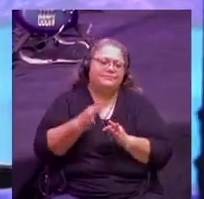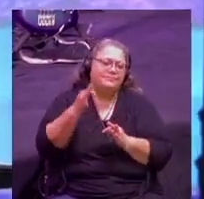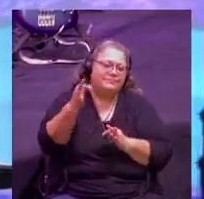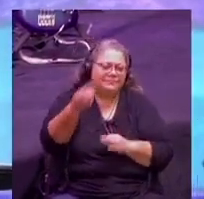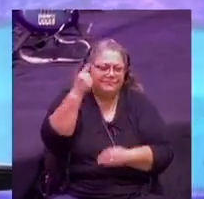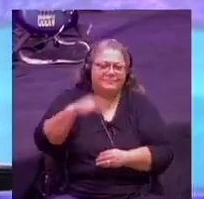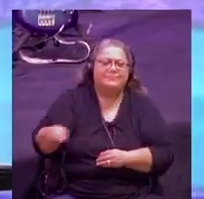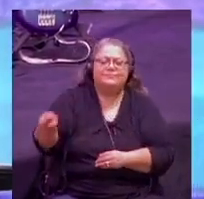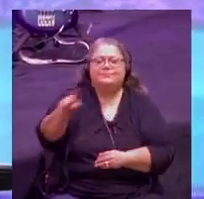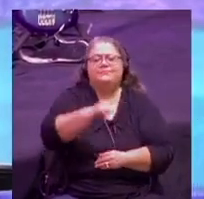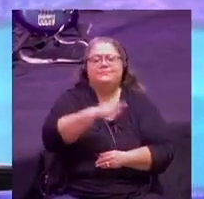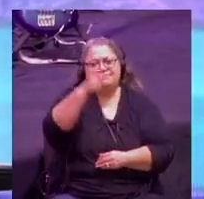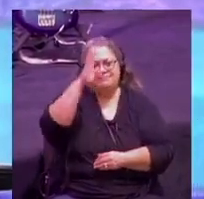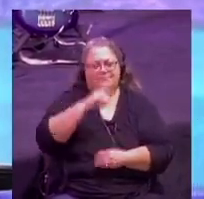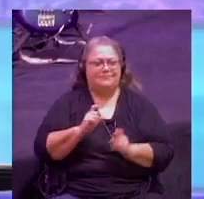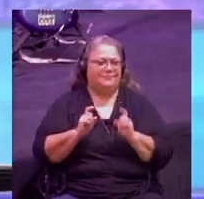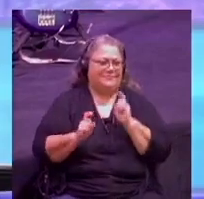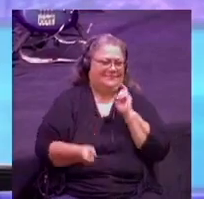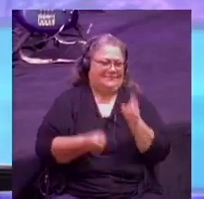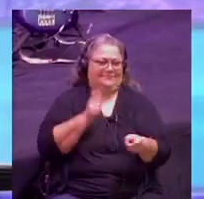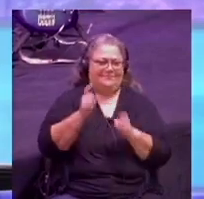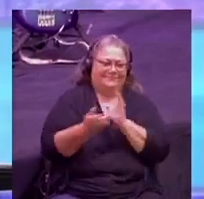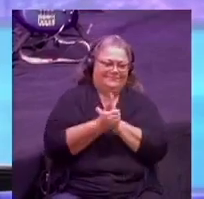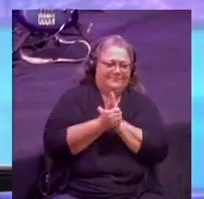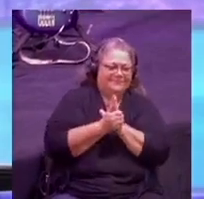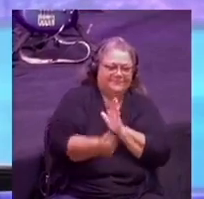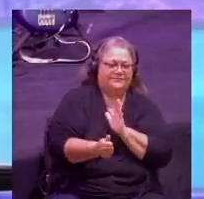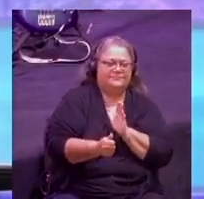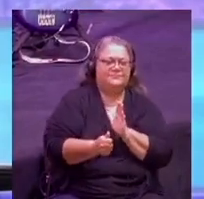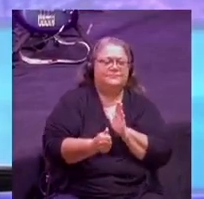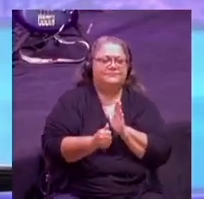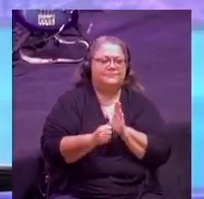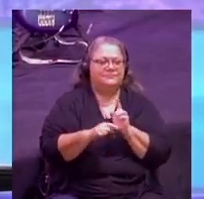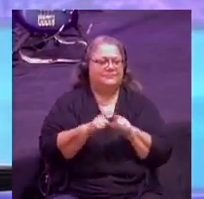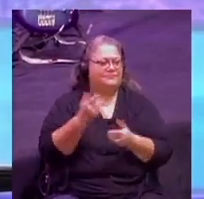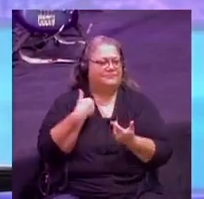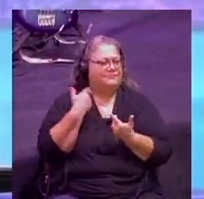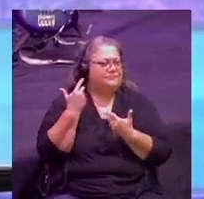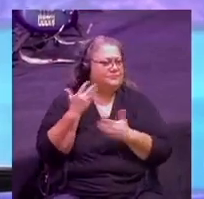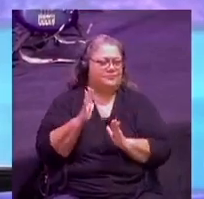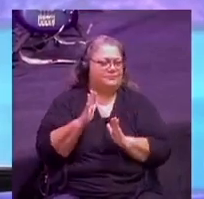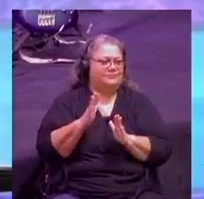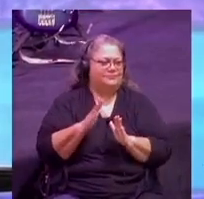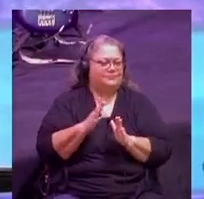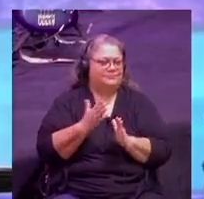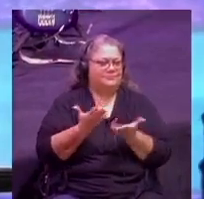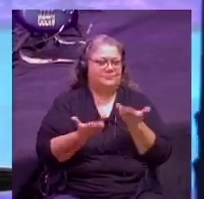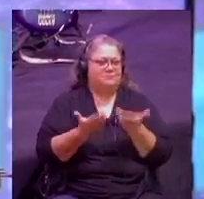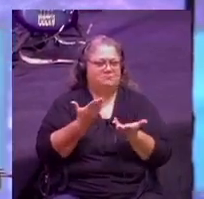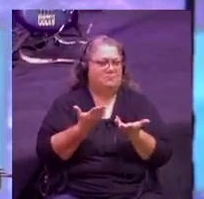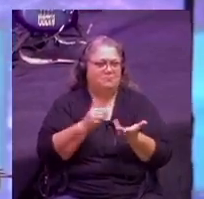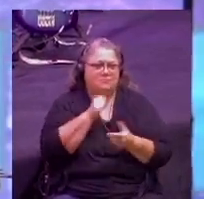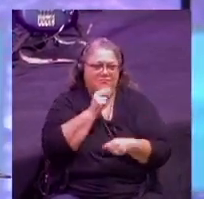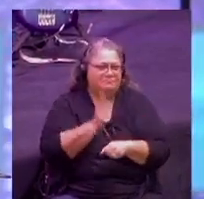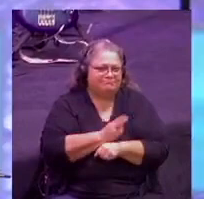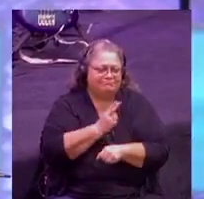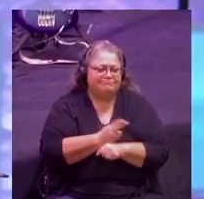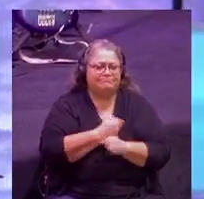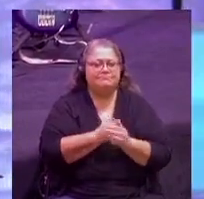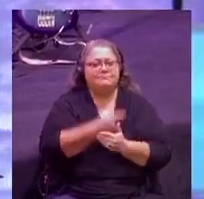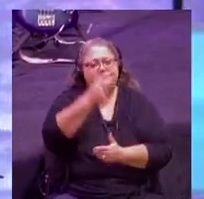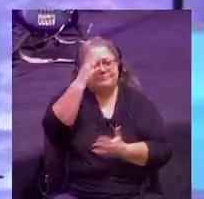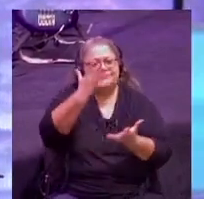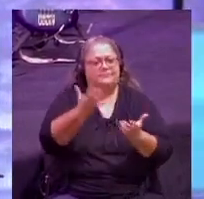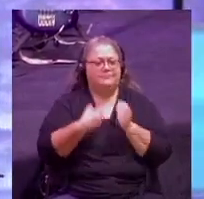has giftings and talents. But if you don't know that, you may not even be using them. And God wants